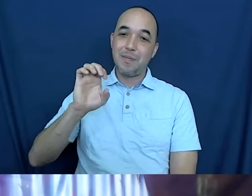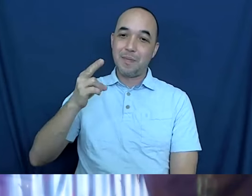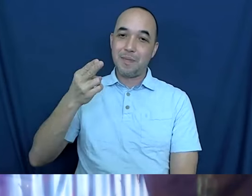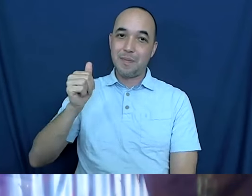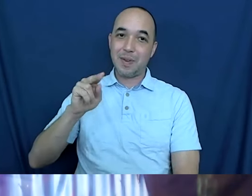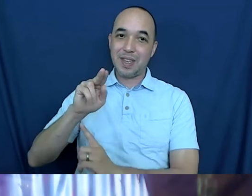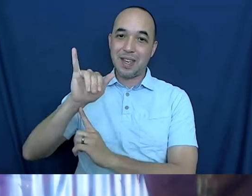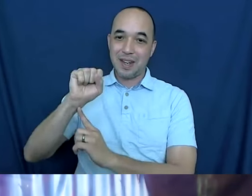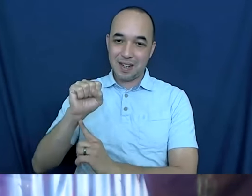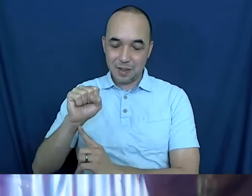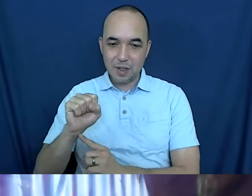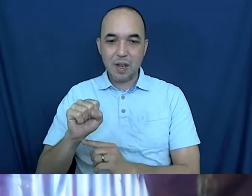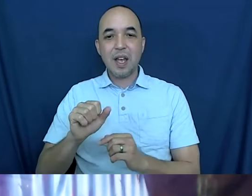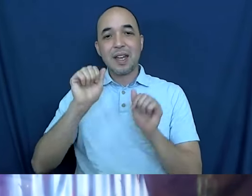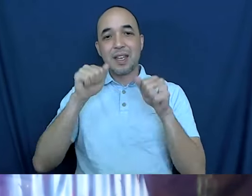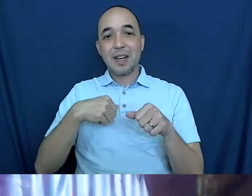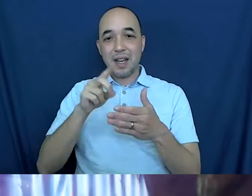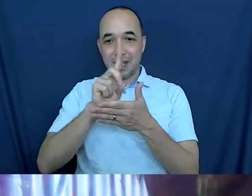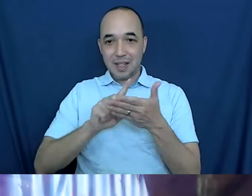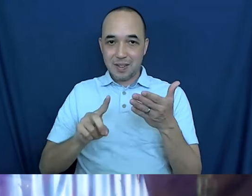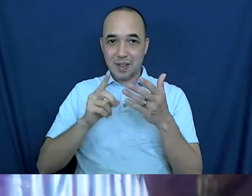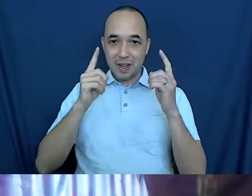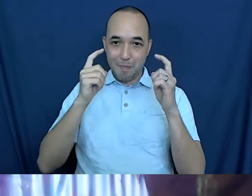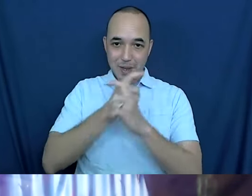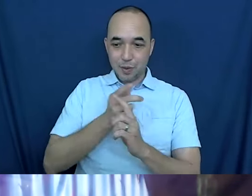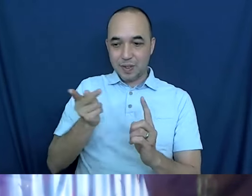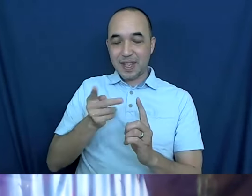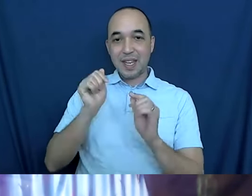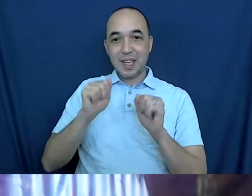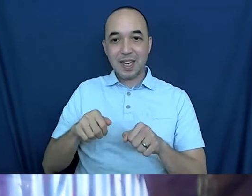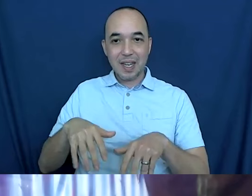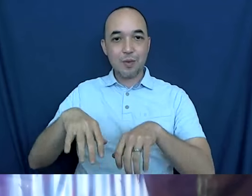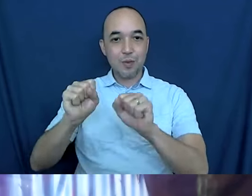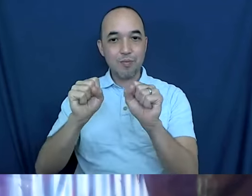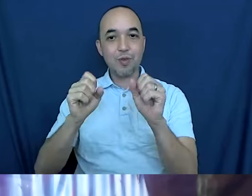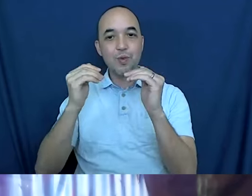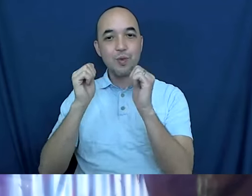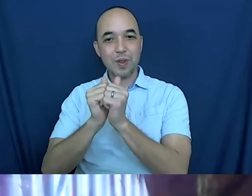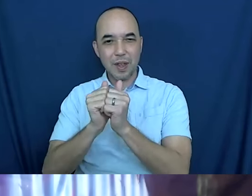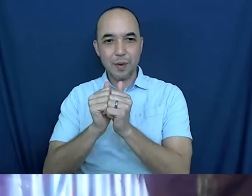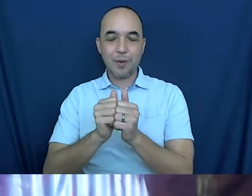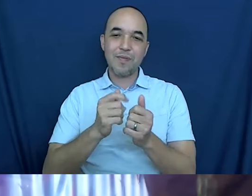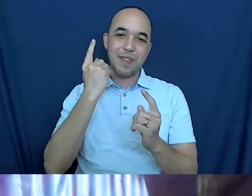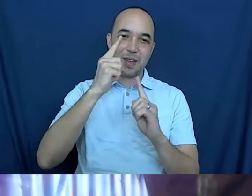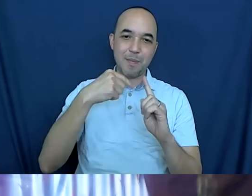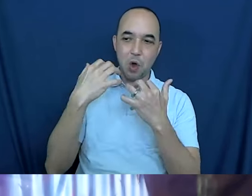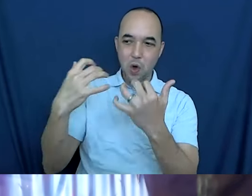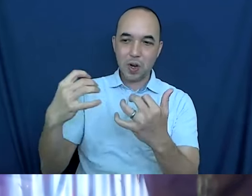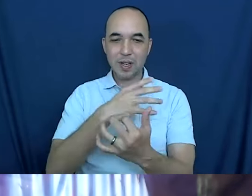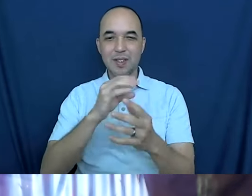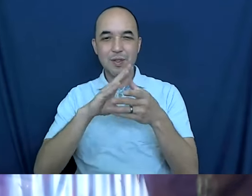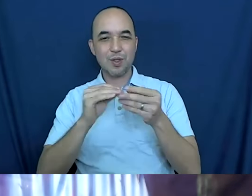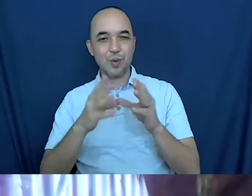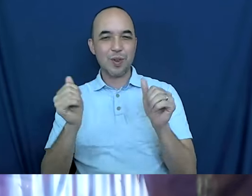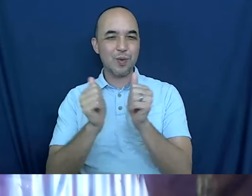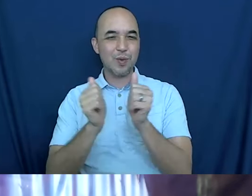Any hints? I think this is a great question also just in terms of thinking about audience and story together. How do you folks sort of approach